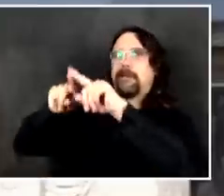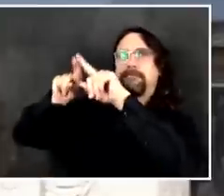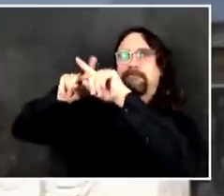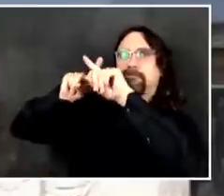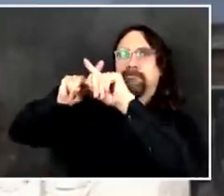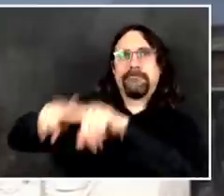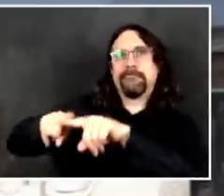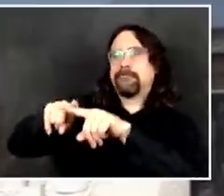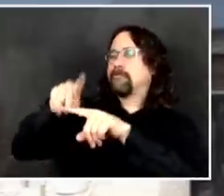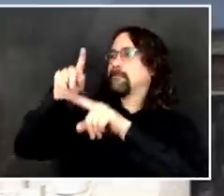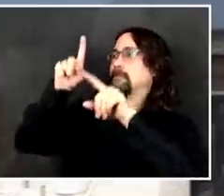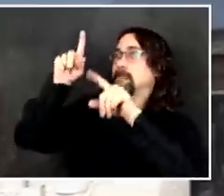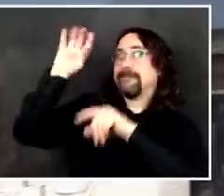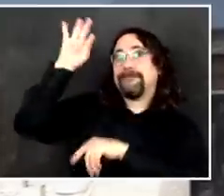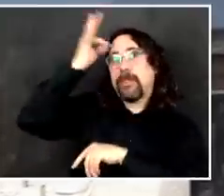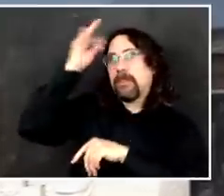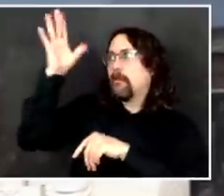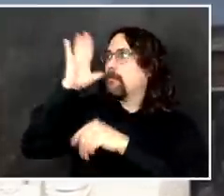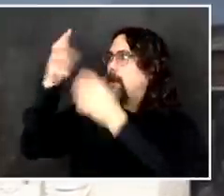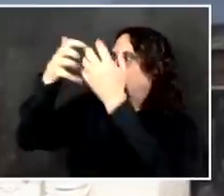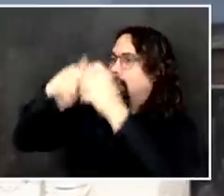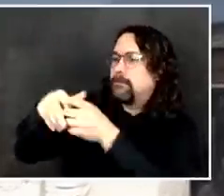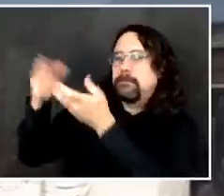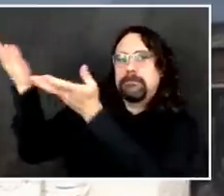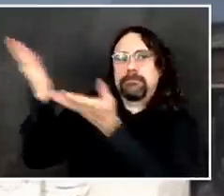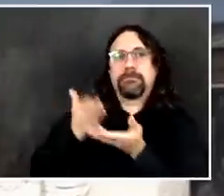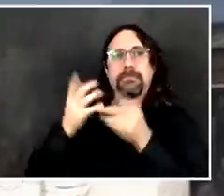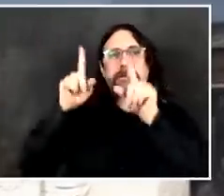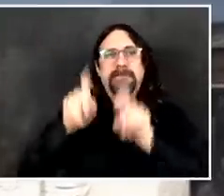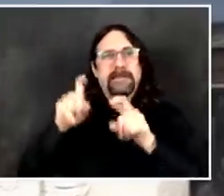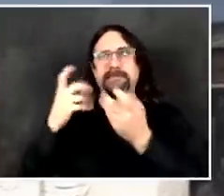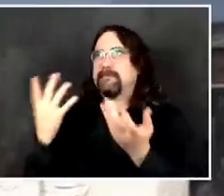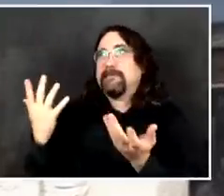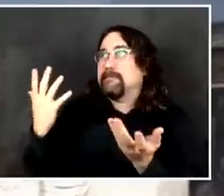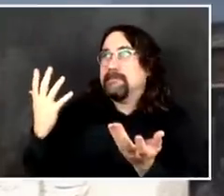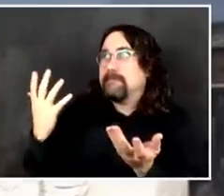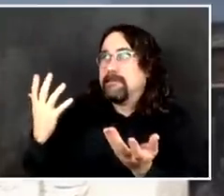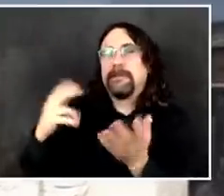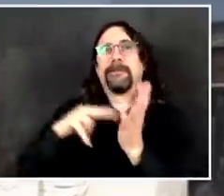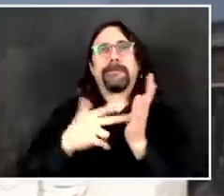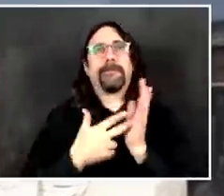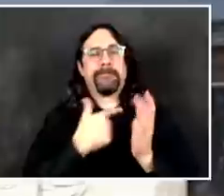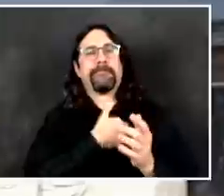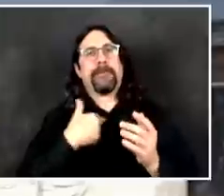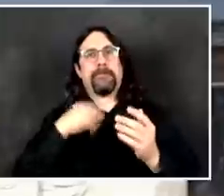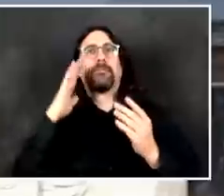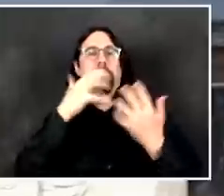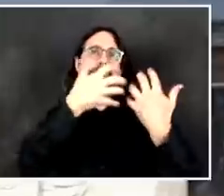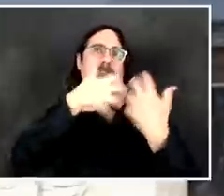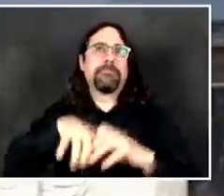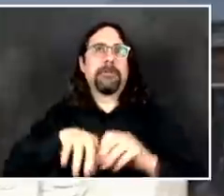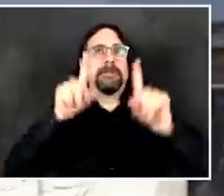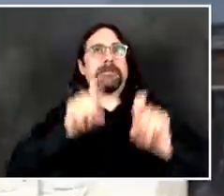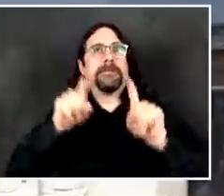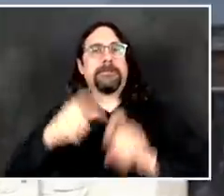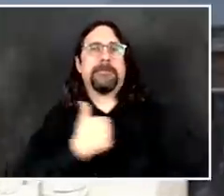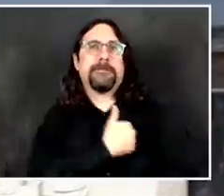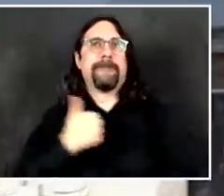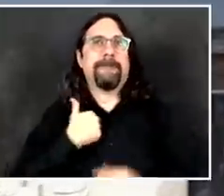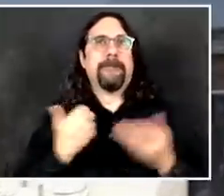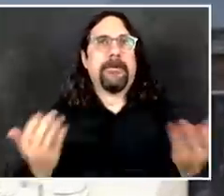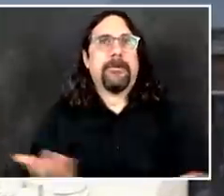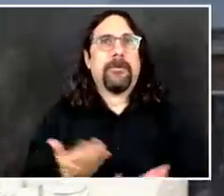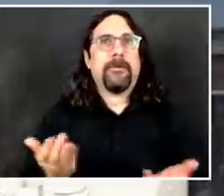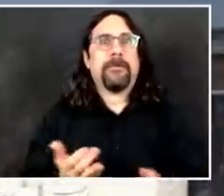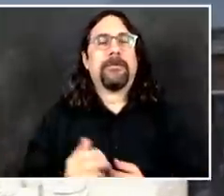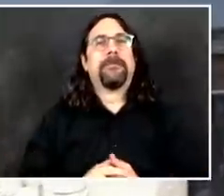remarkable journey against a very painful backdrop. But now, today, I want to tell you about another important step. And it has a lot to say